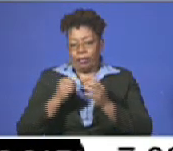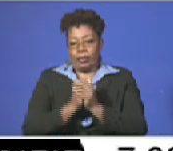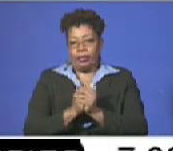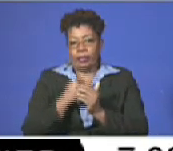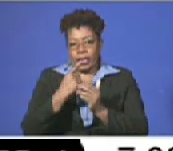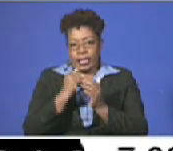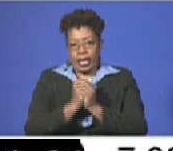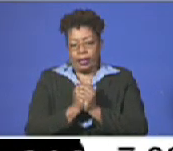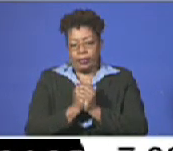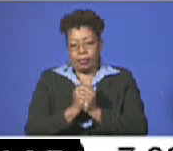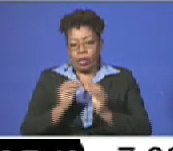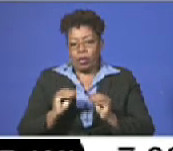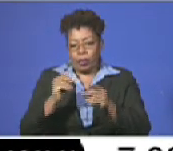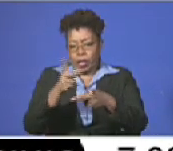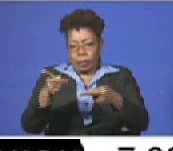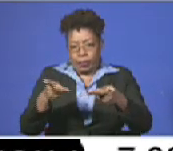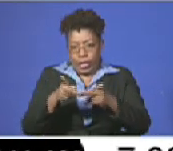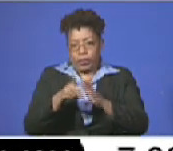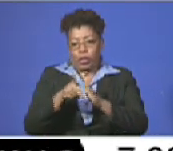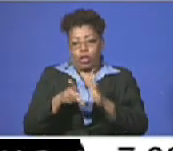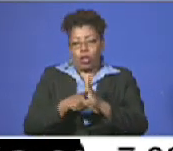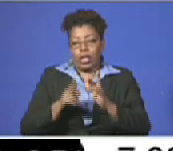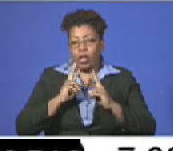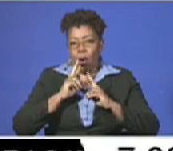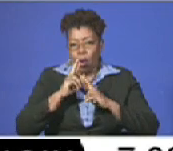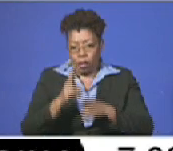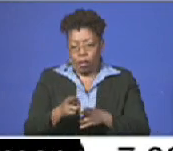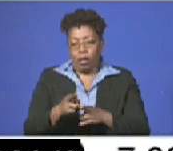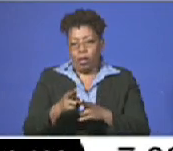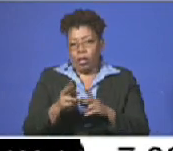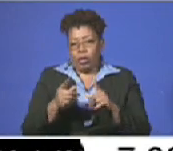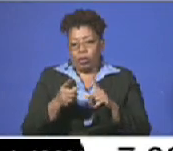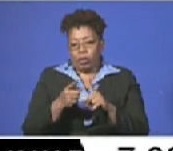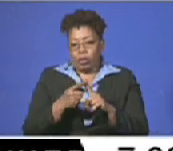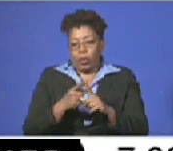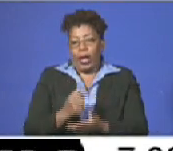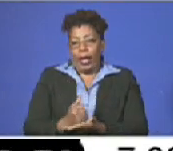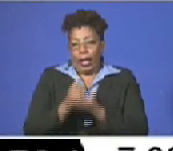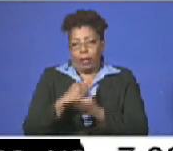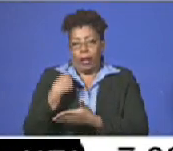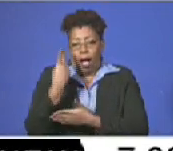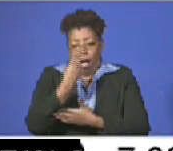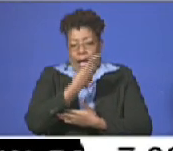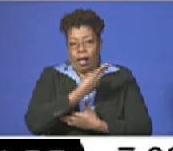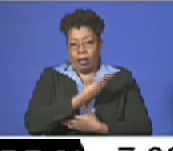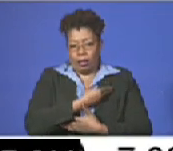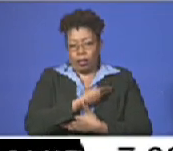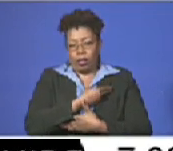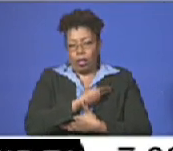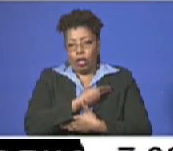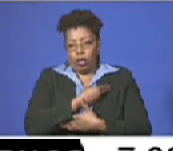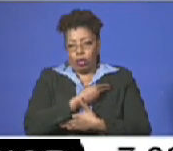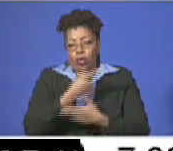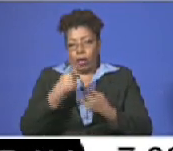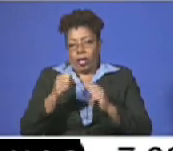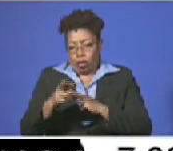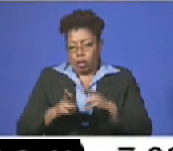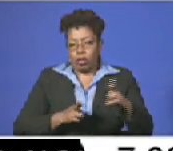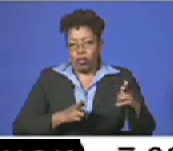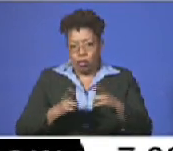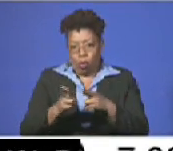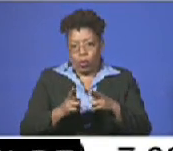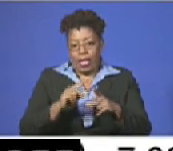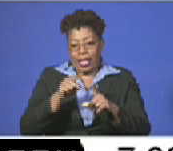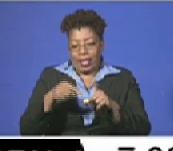place protocols and orders to be able to assist us with getting our hands around the coronavirus during our